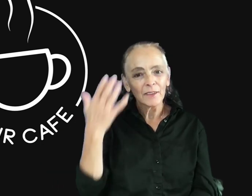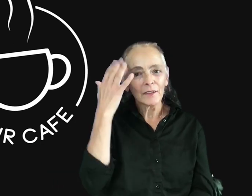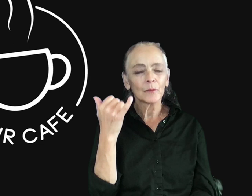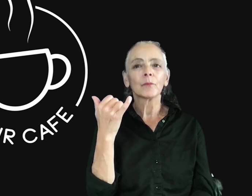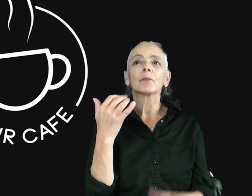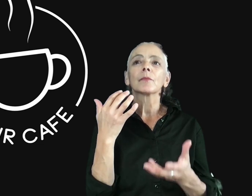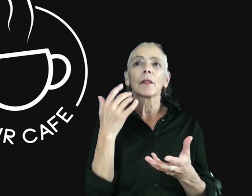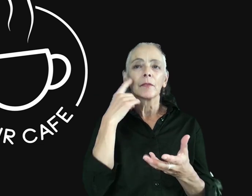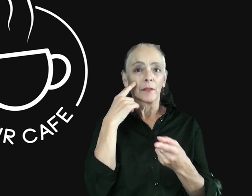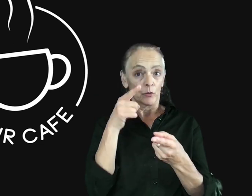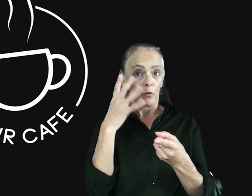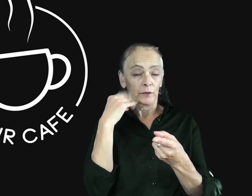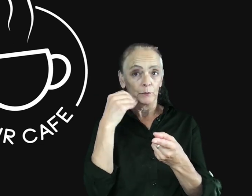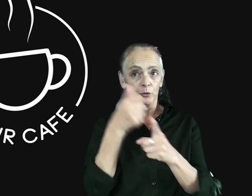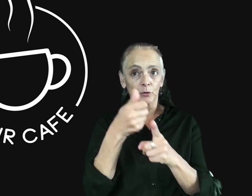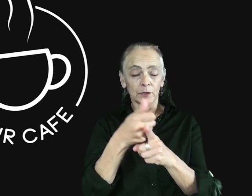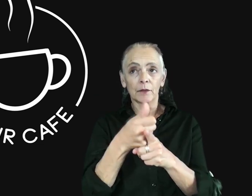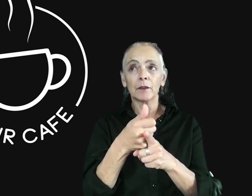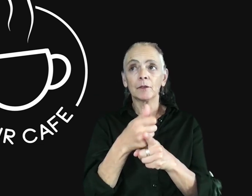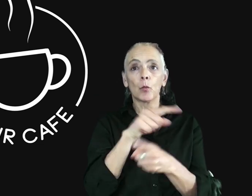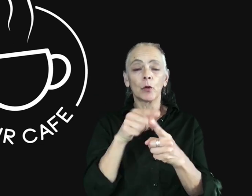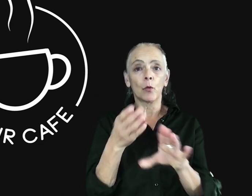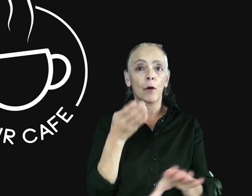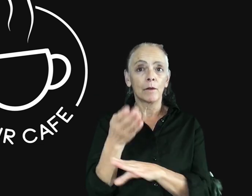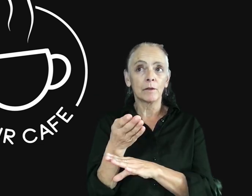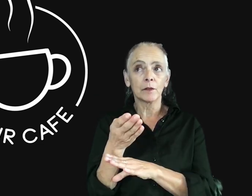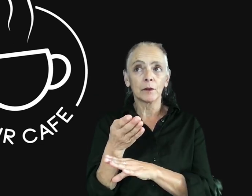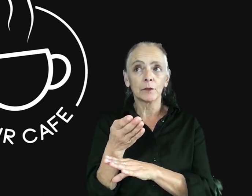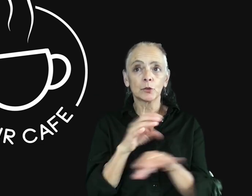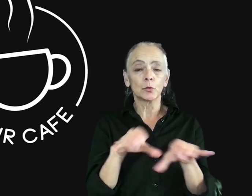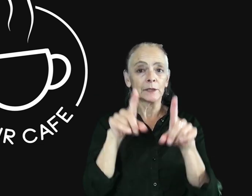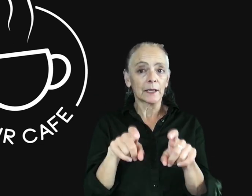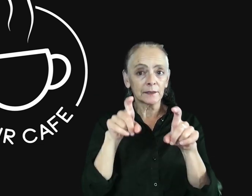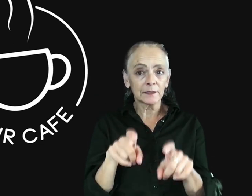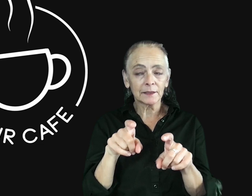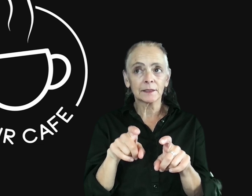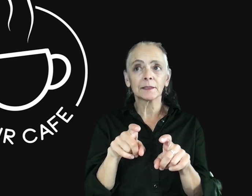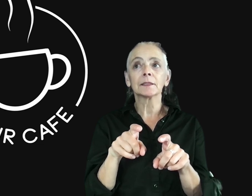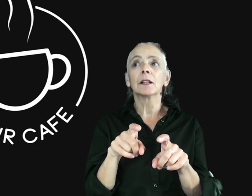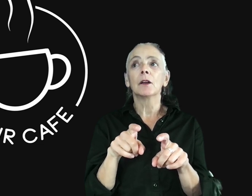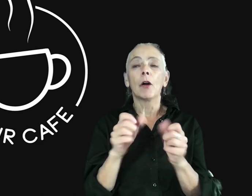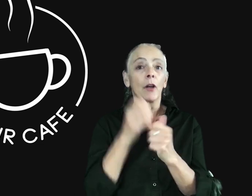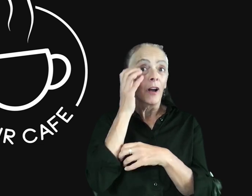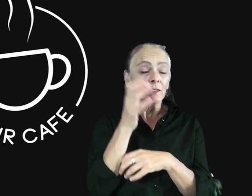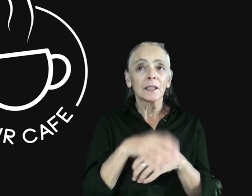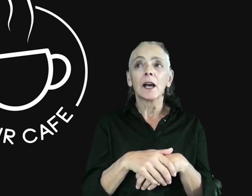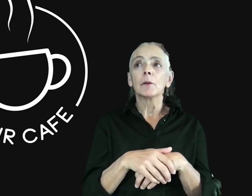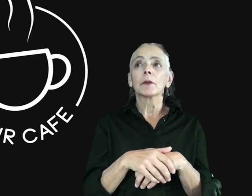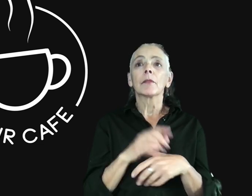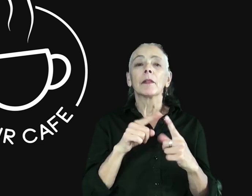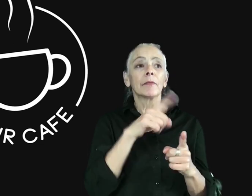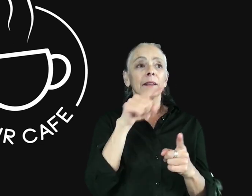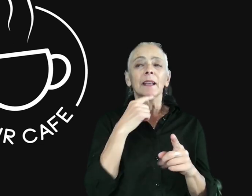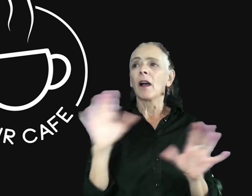experienced that uh lenny uh when you uh offer to uh uh do a testing on an early concept and people will tell you uh uh